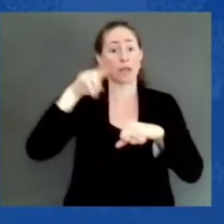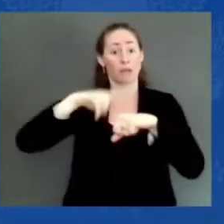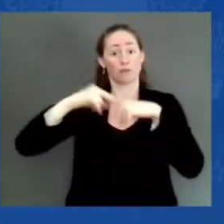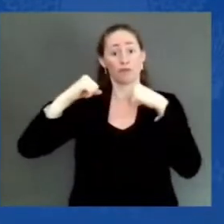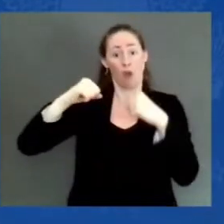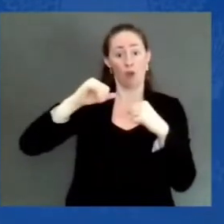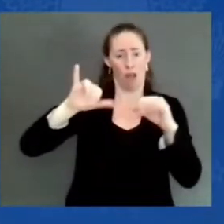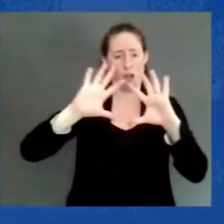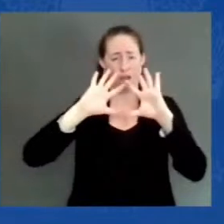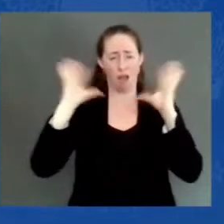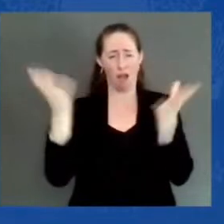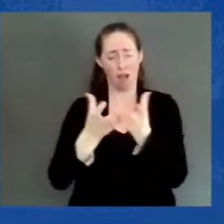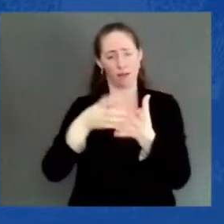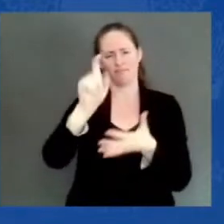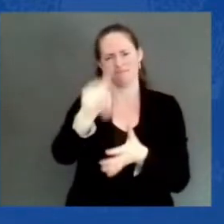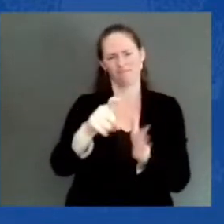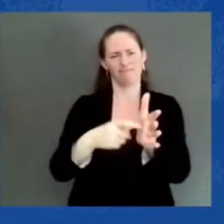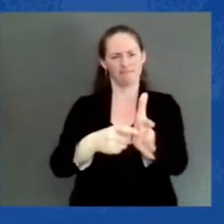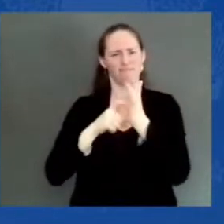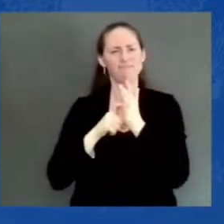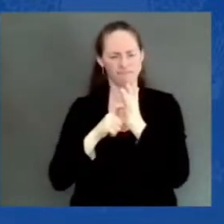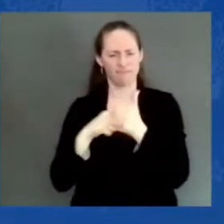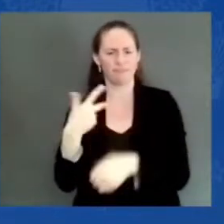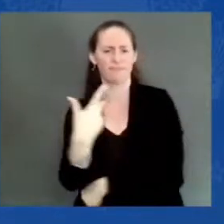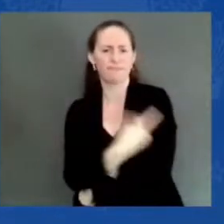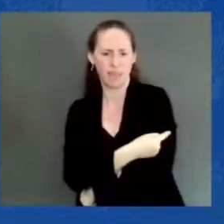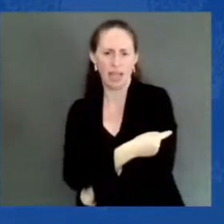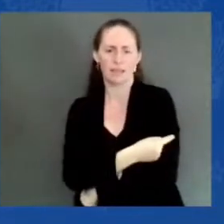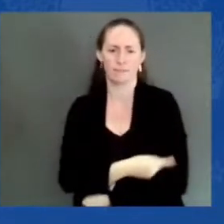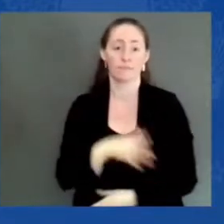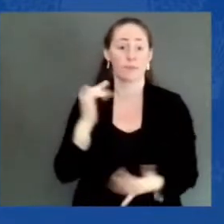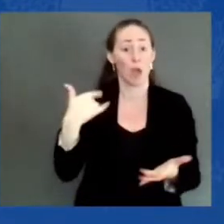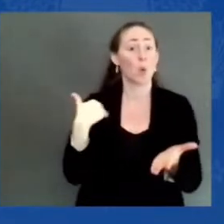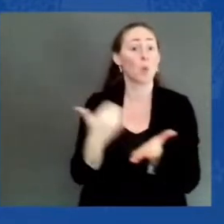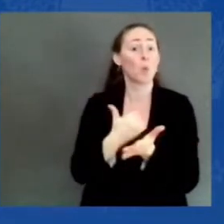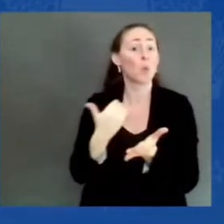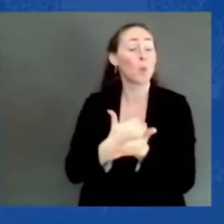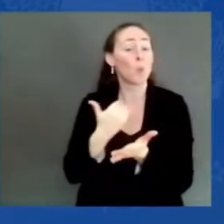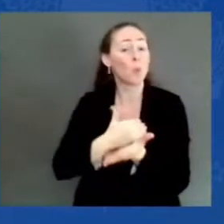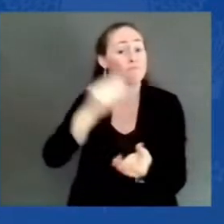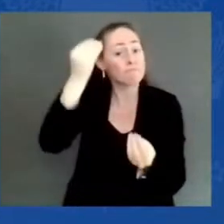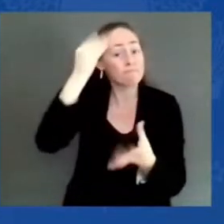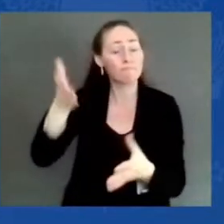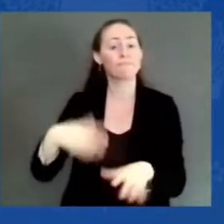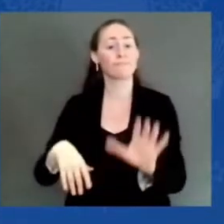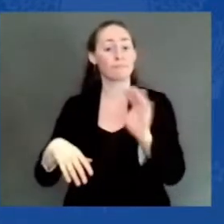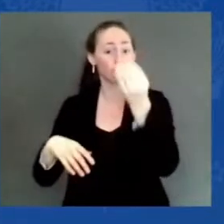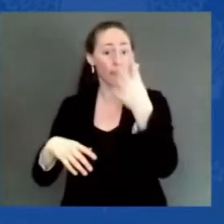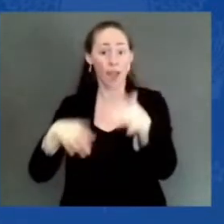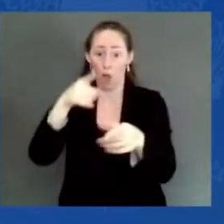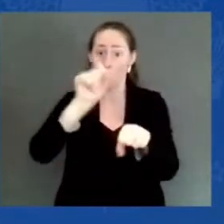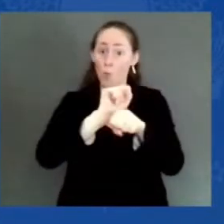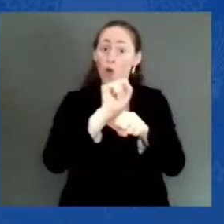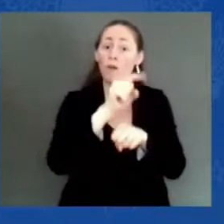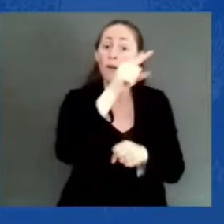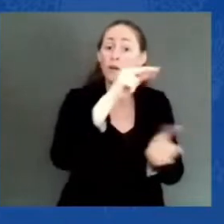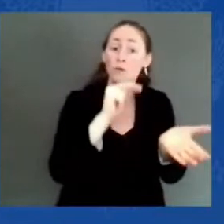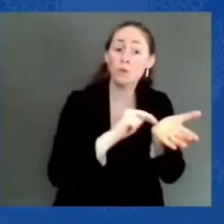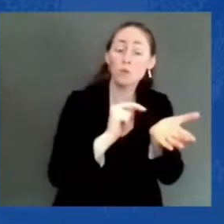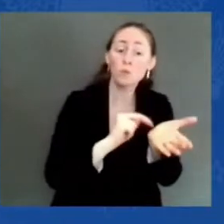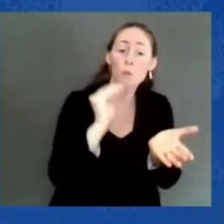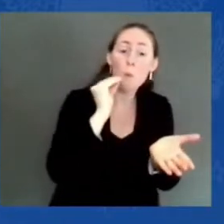you work in a nursing home and serve people on Medicare or Medicaid, you will also be required to get